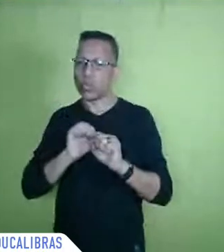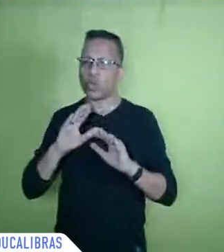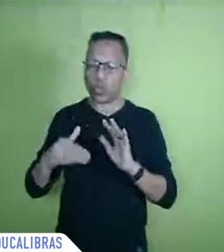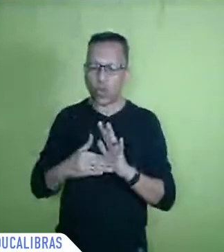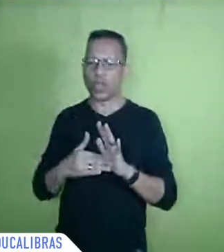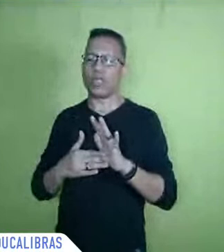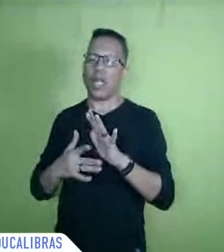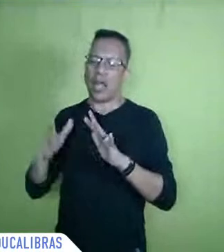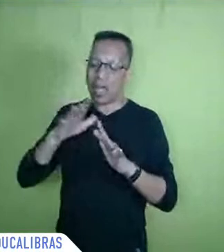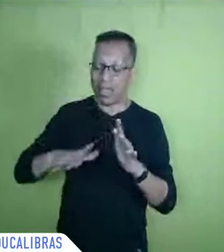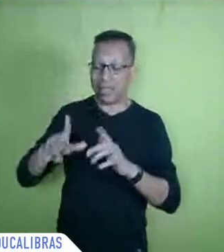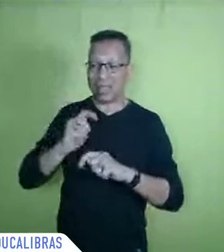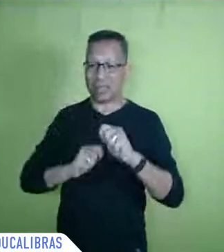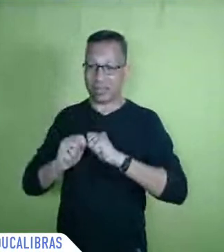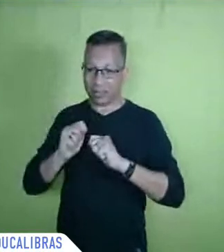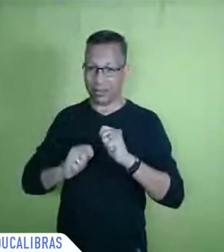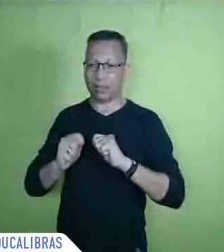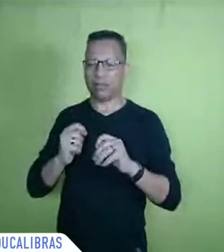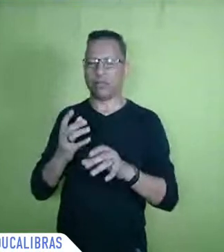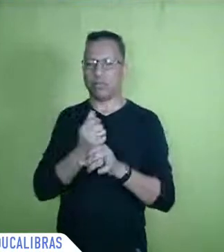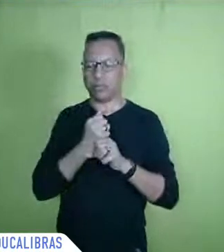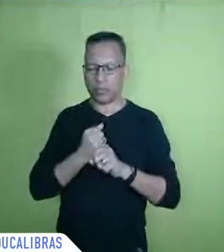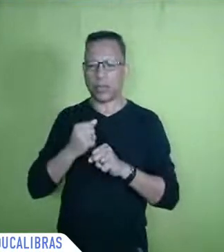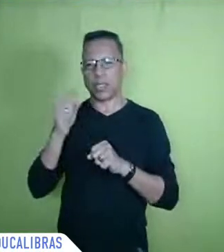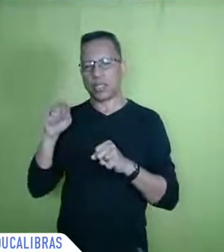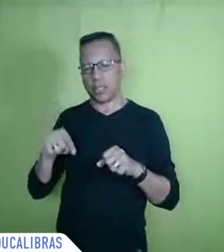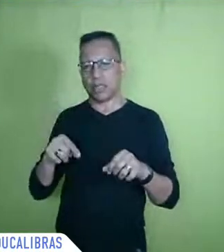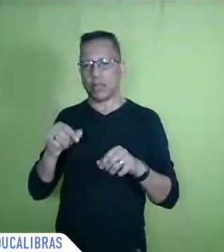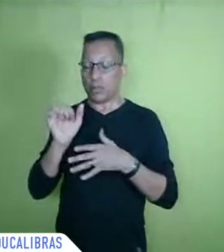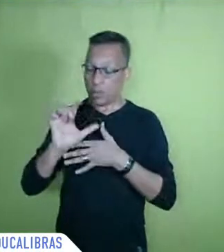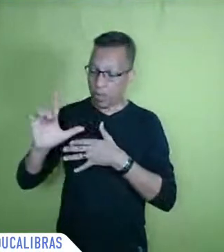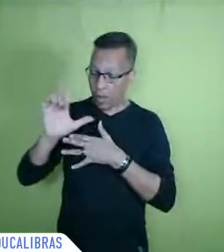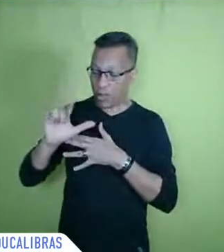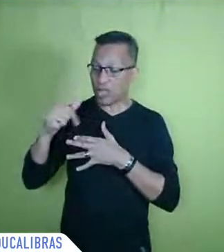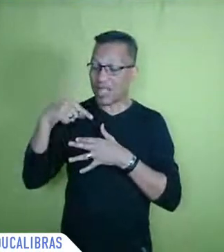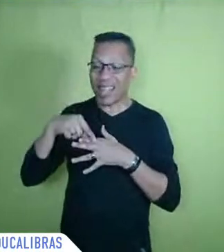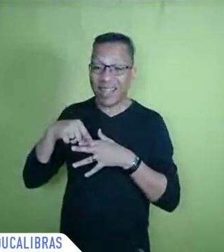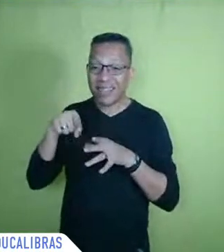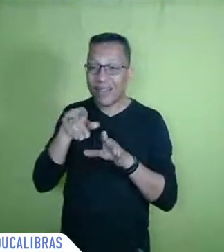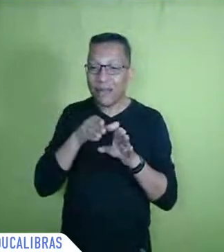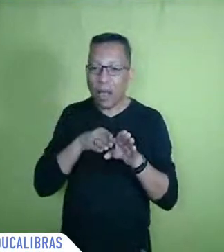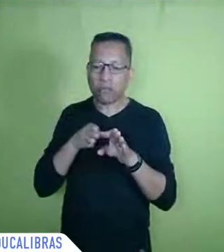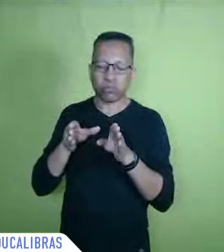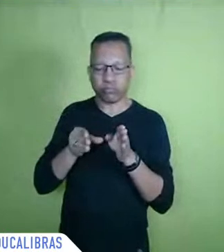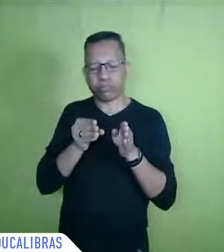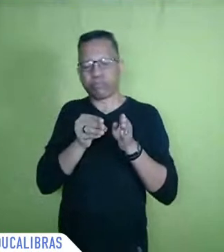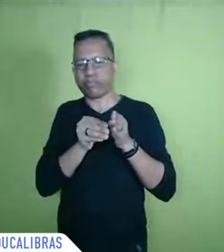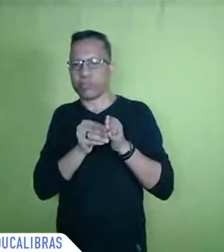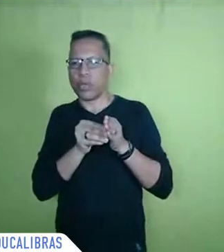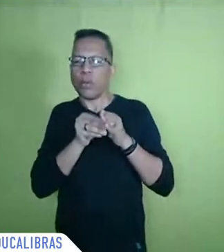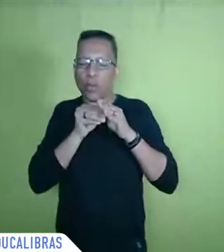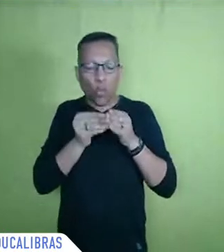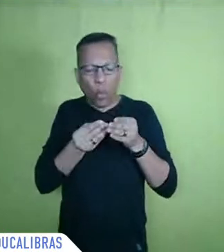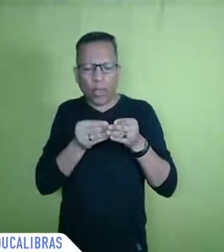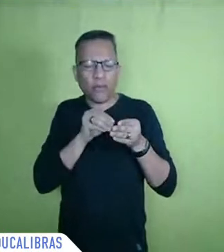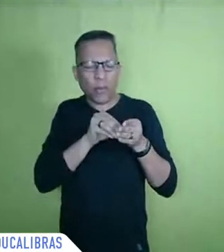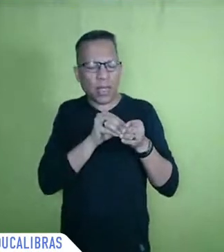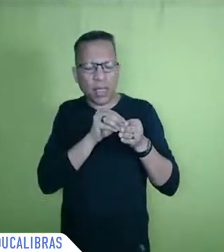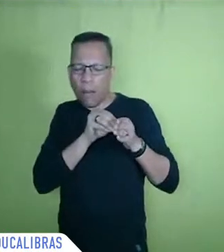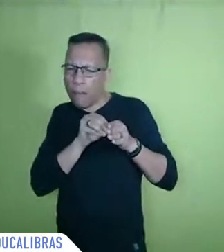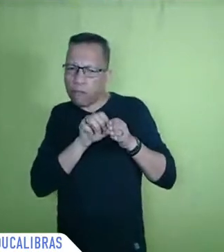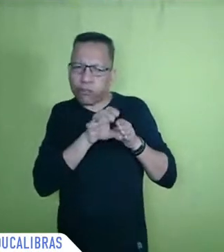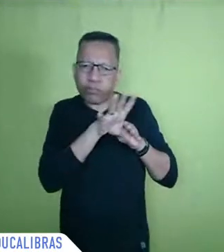structural changes in our tax structure, associate this to the logic